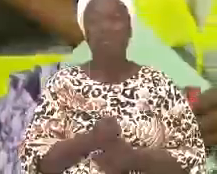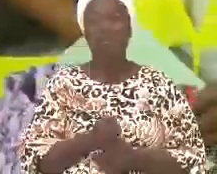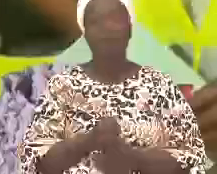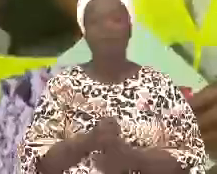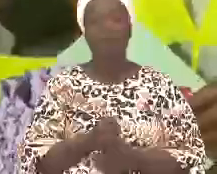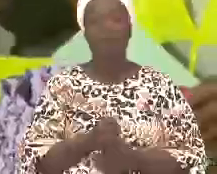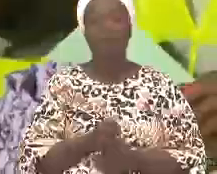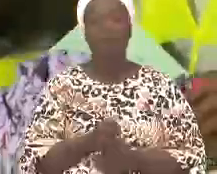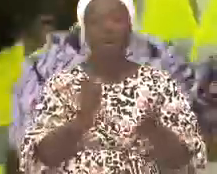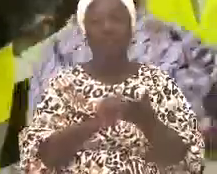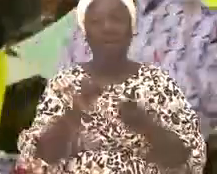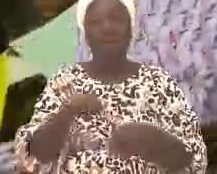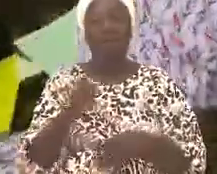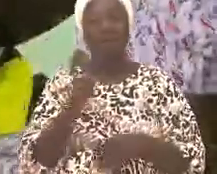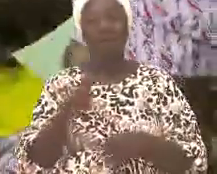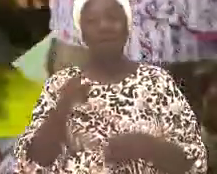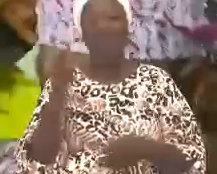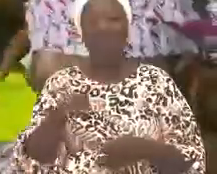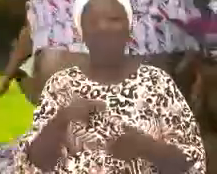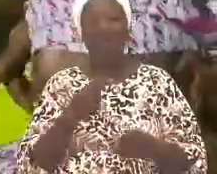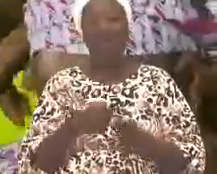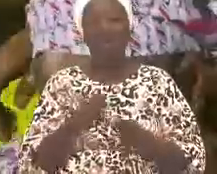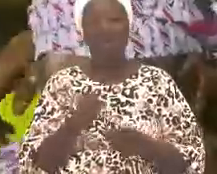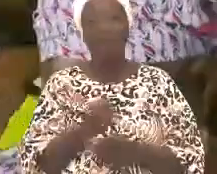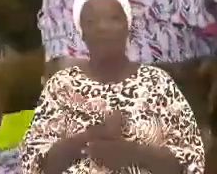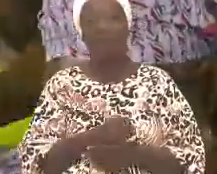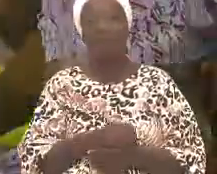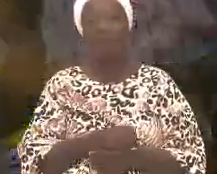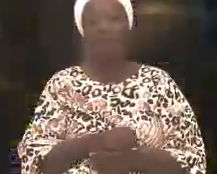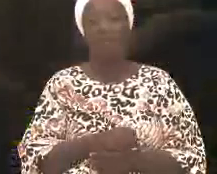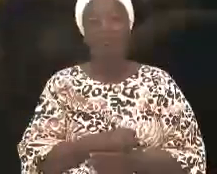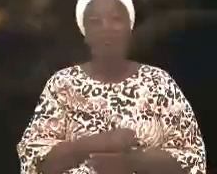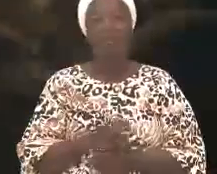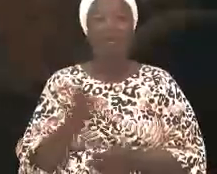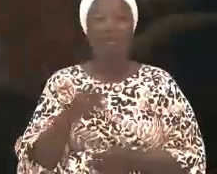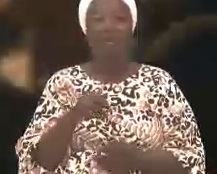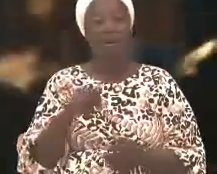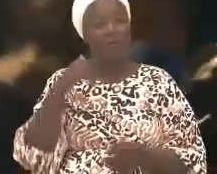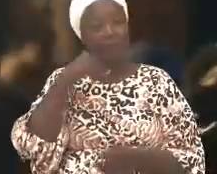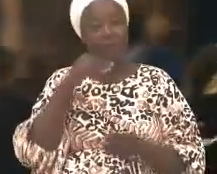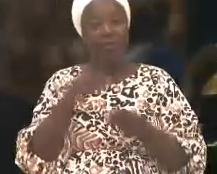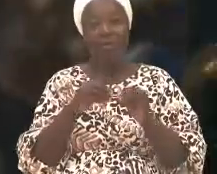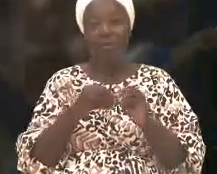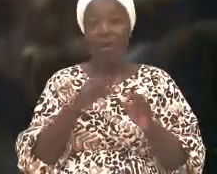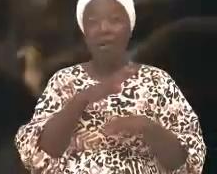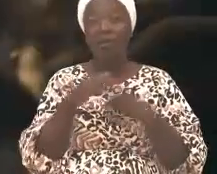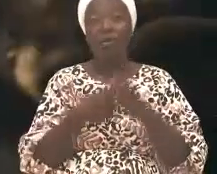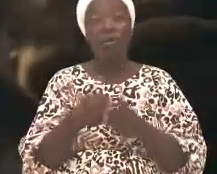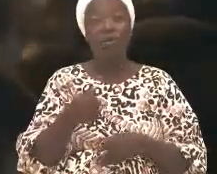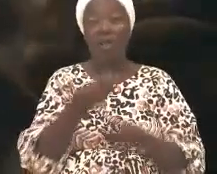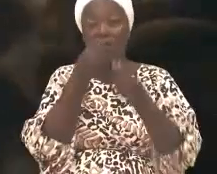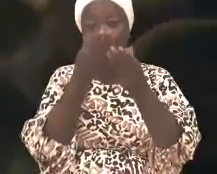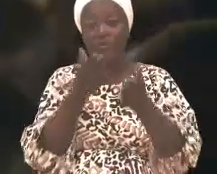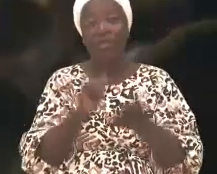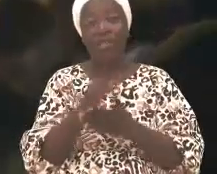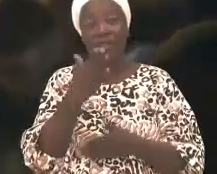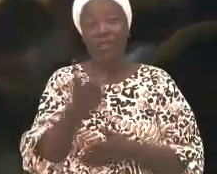take their names, their addresses, their phone number, and all other information needed.